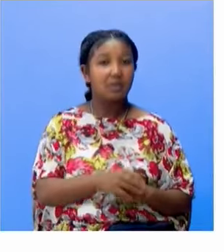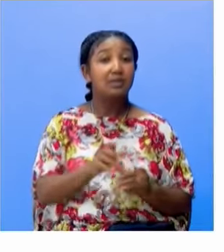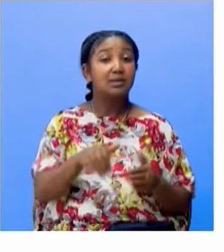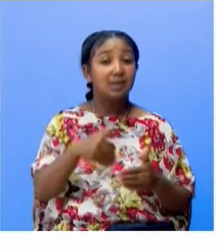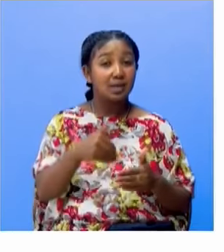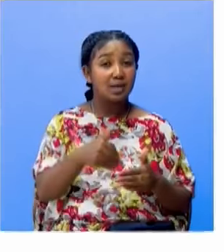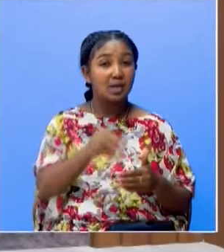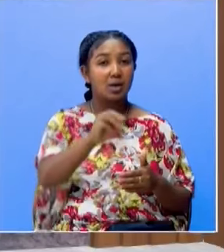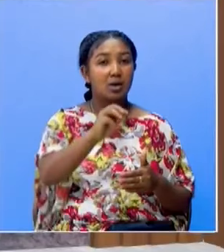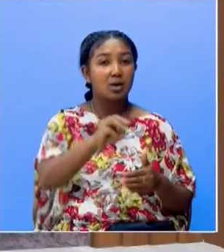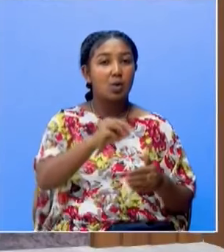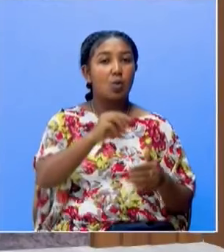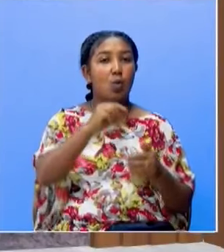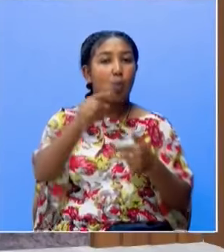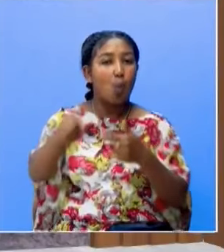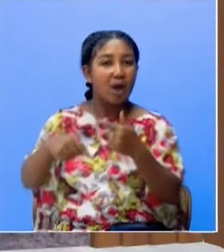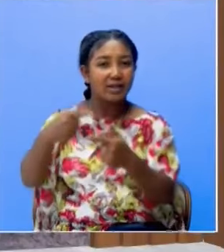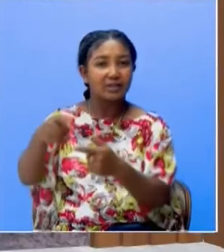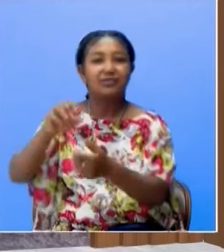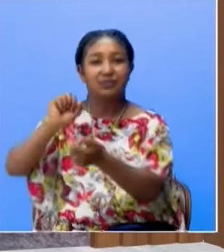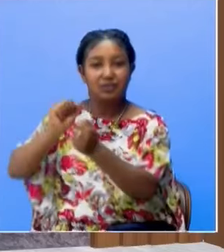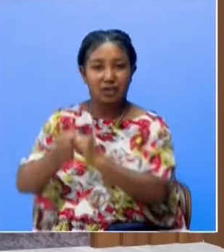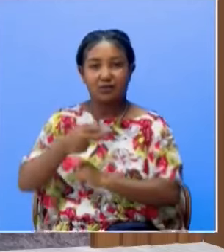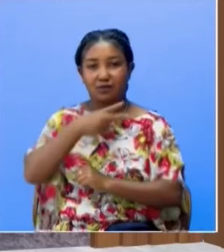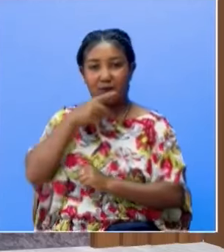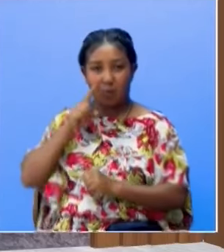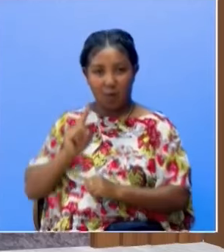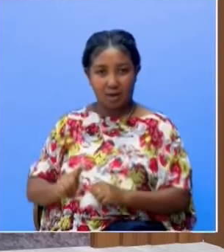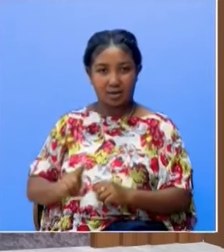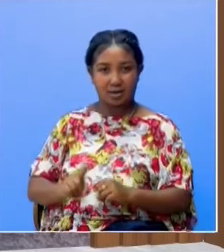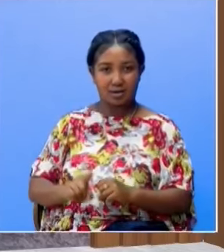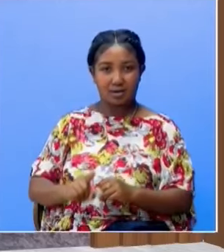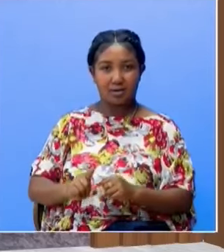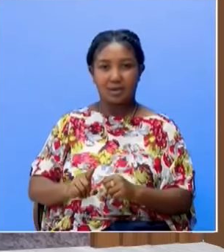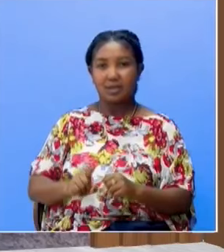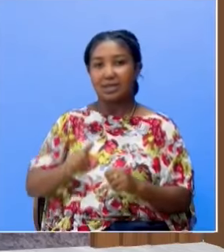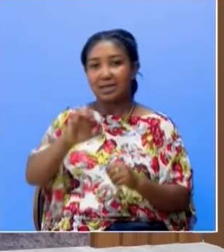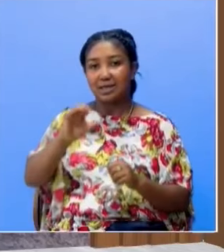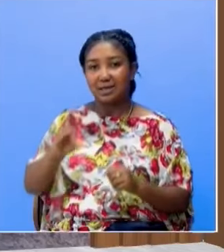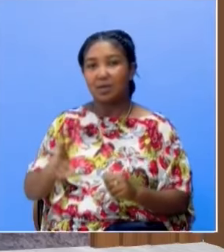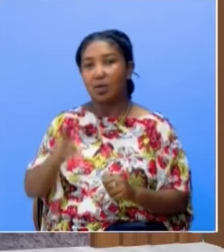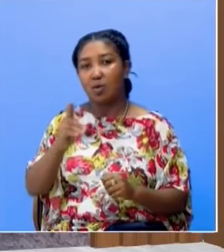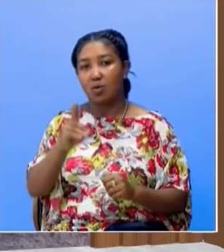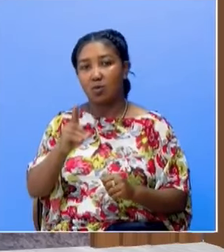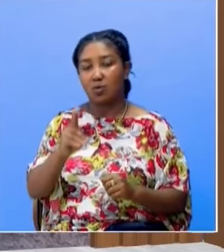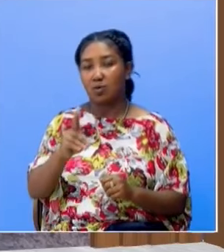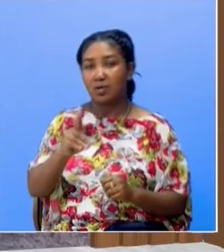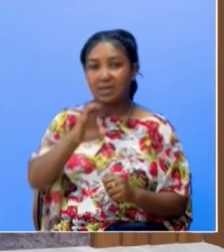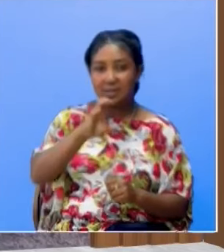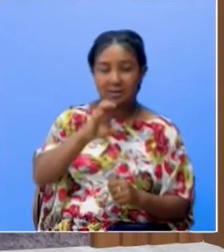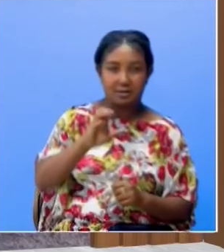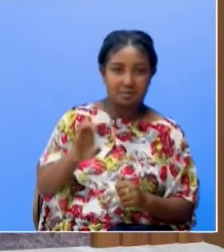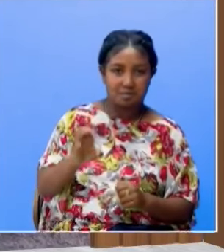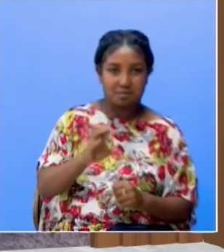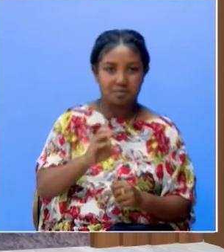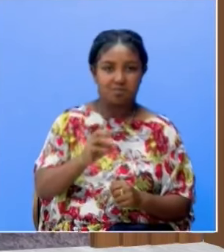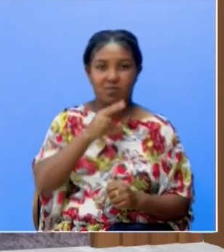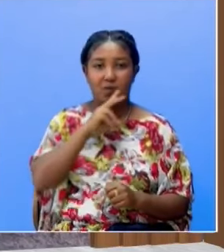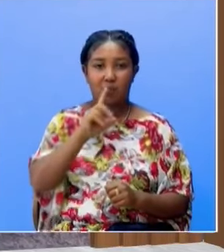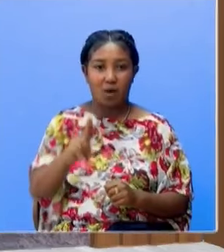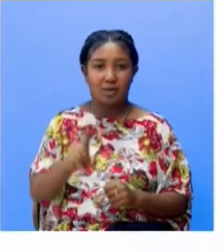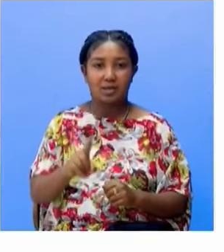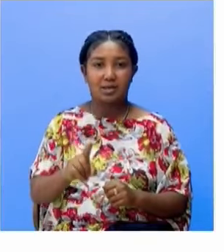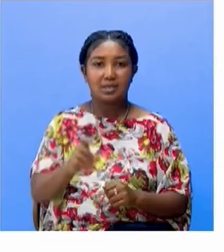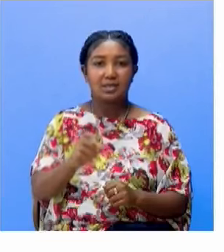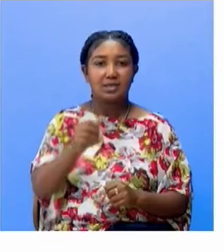Then the verb should be changed into base verb. The verb without ed or d or in past tense forms. He